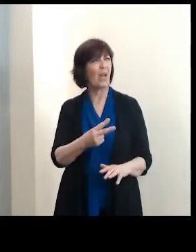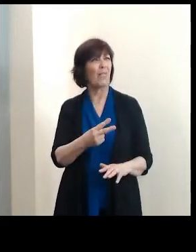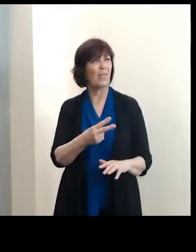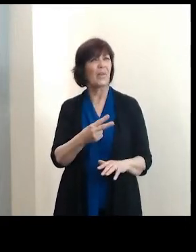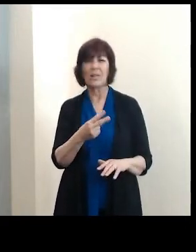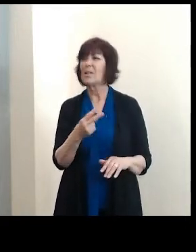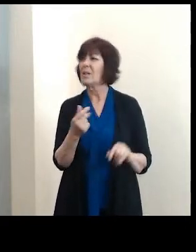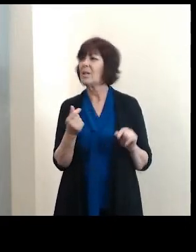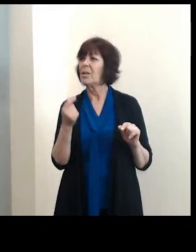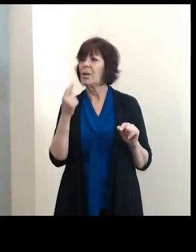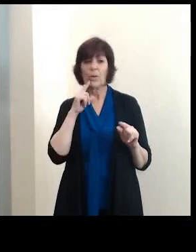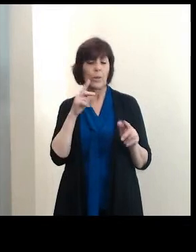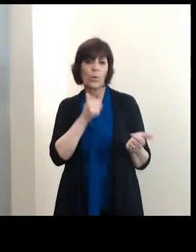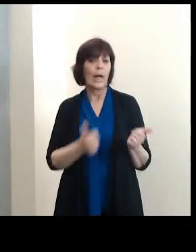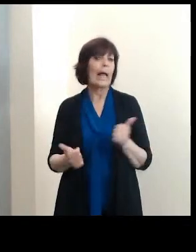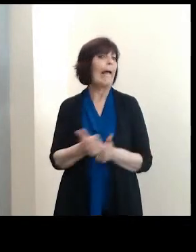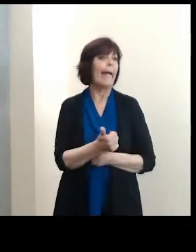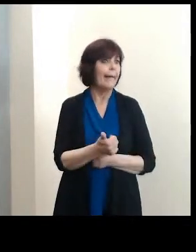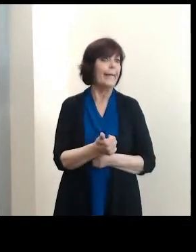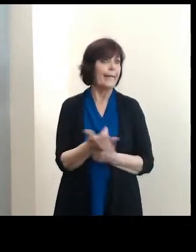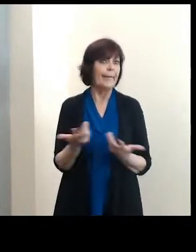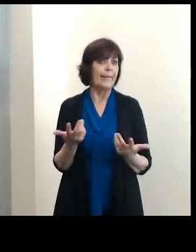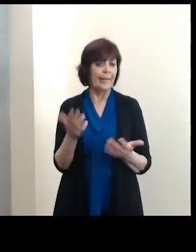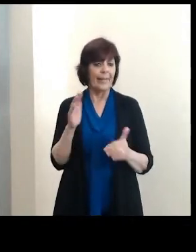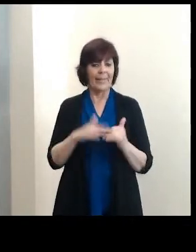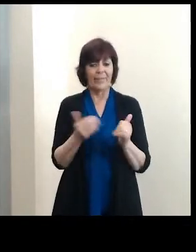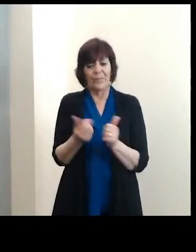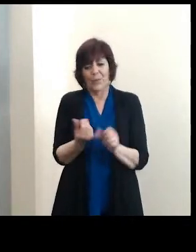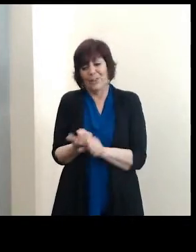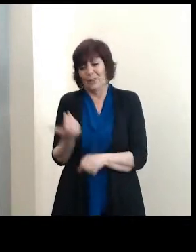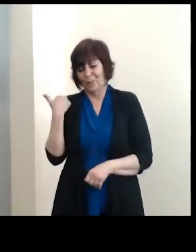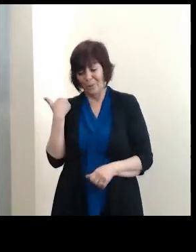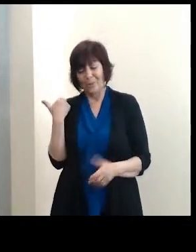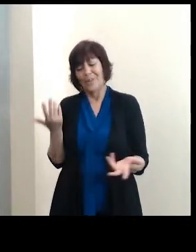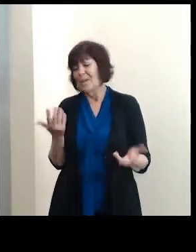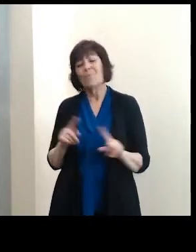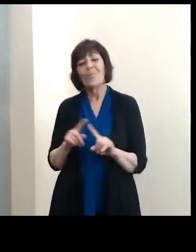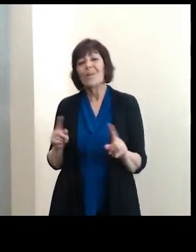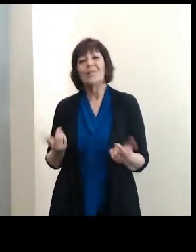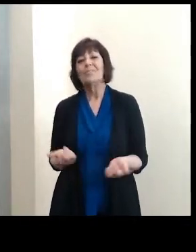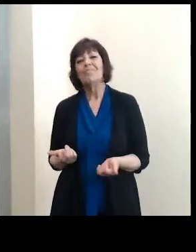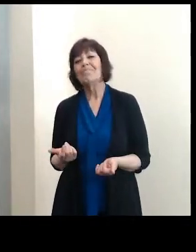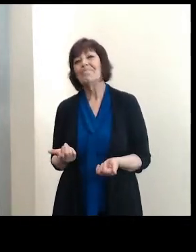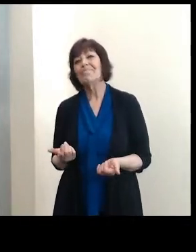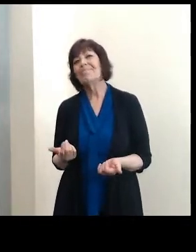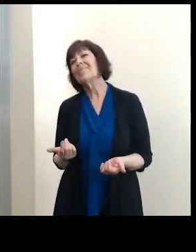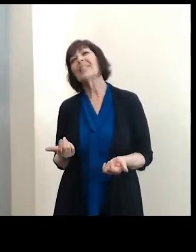actually, we're ahead of where we were a few years ago. So